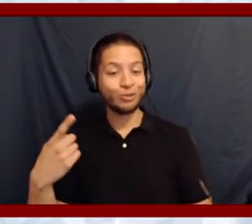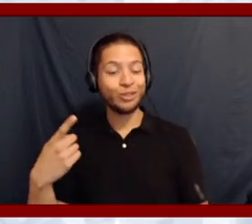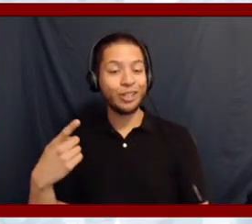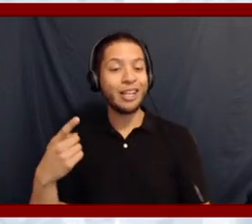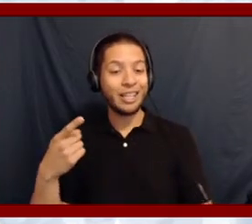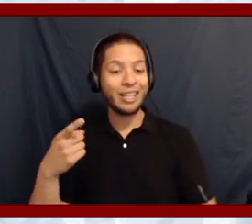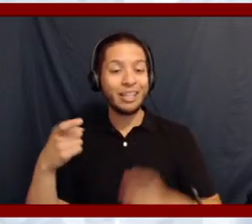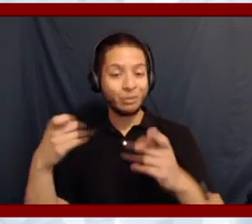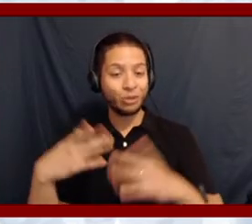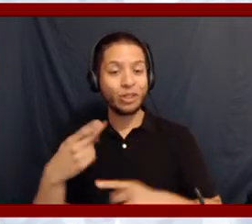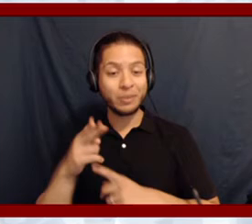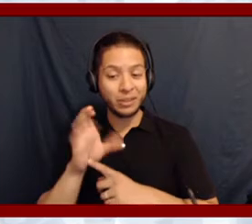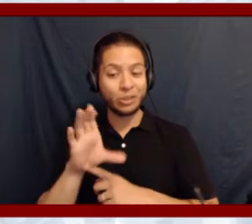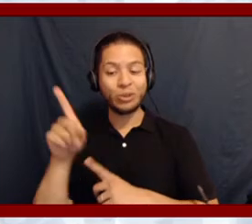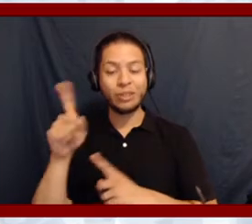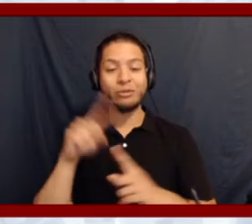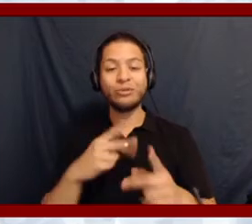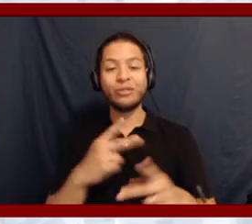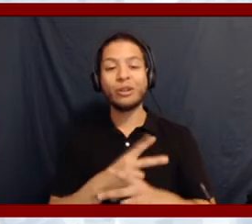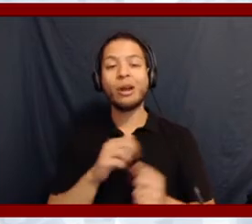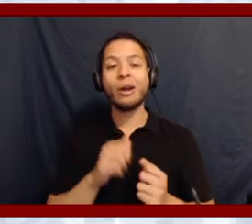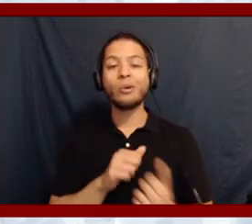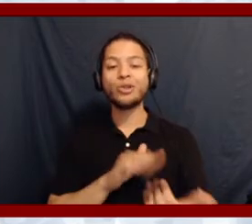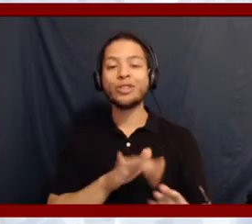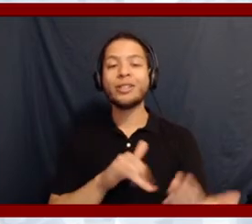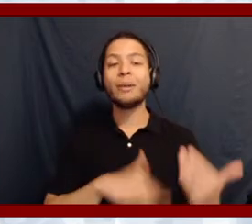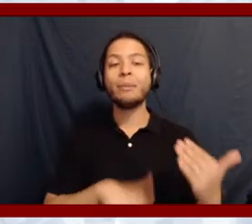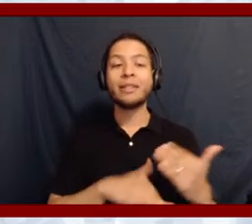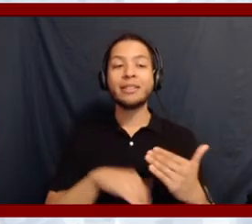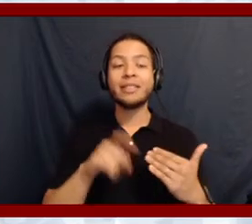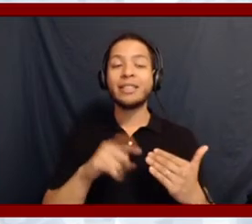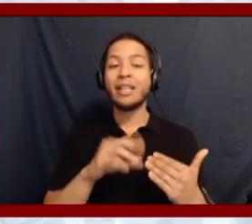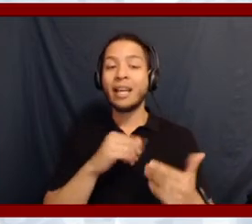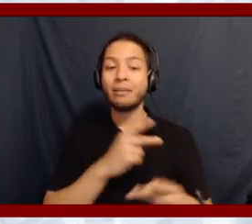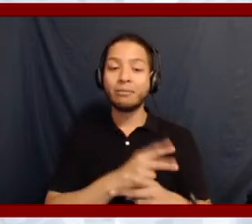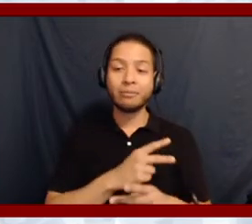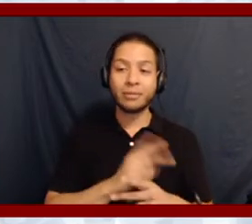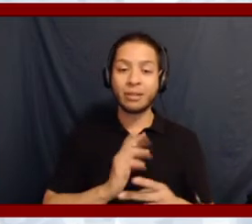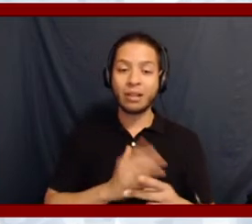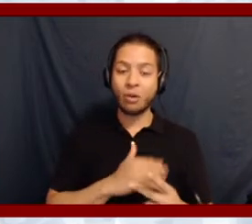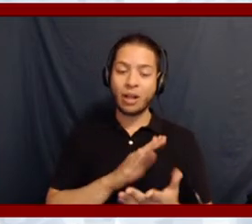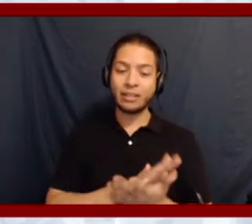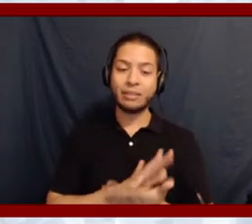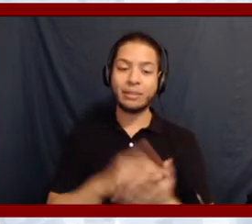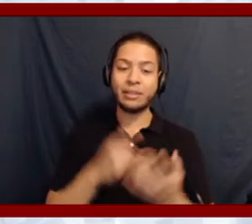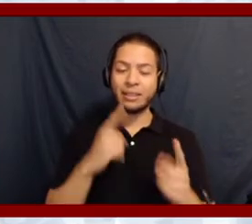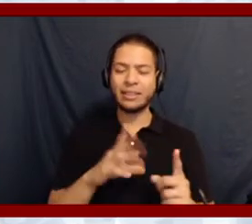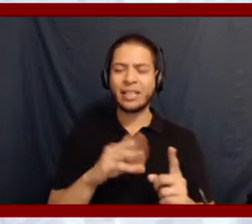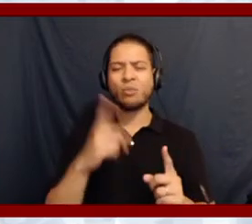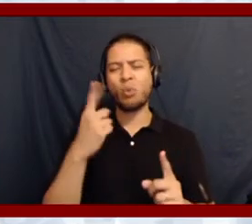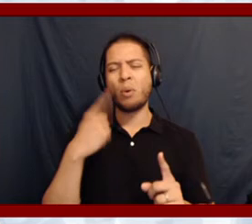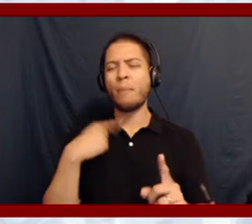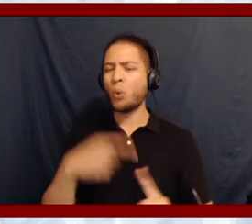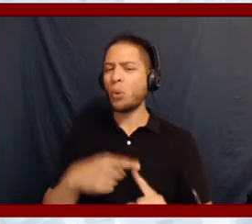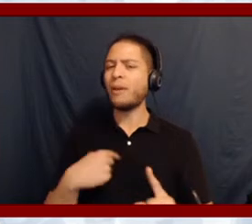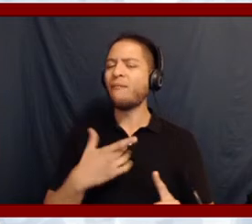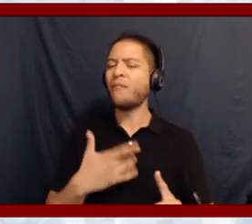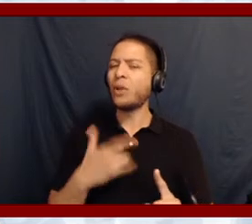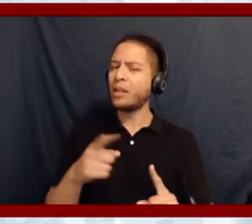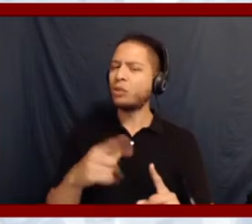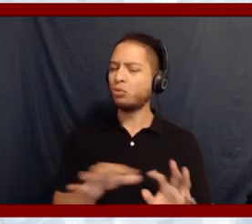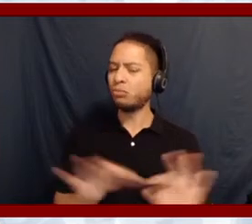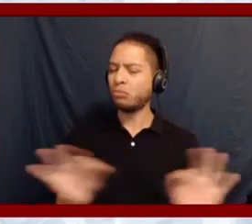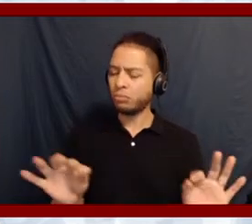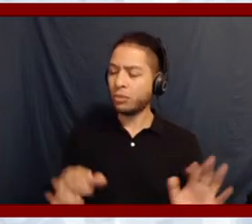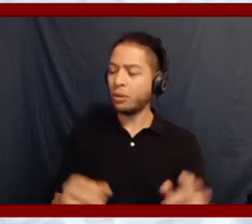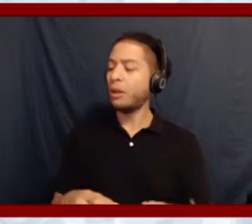are we addressing that while also maintaining the academic success of our students? And let me just say this. You know, I always